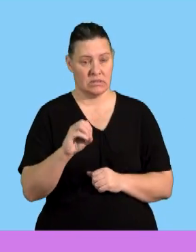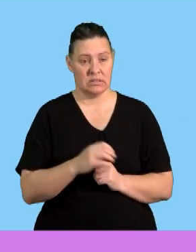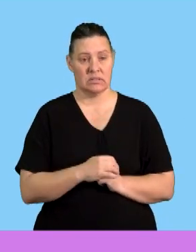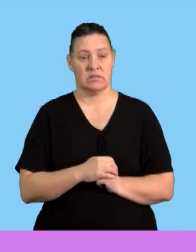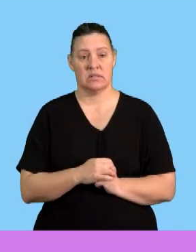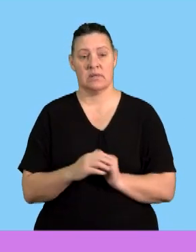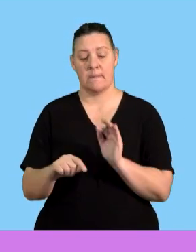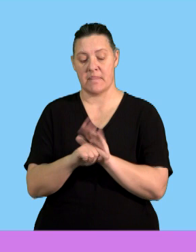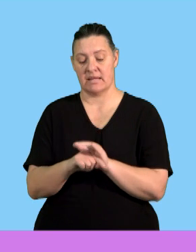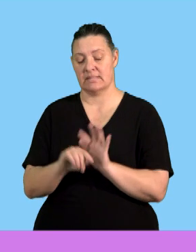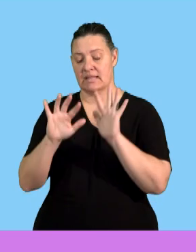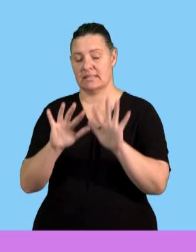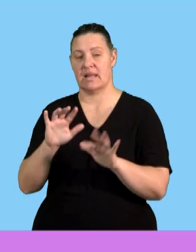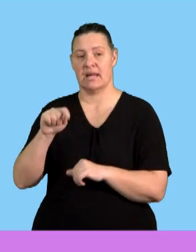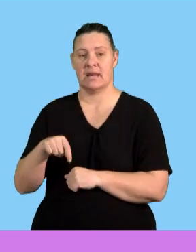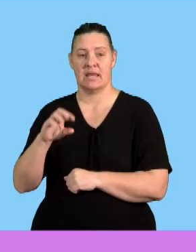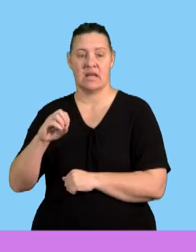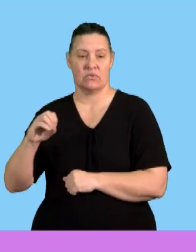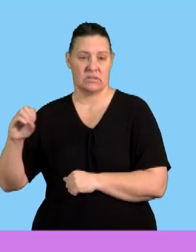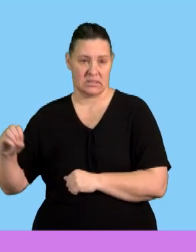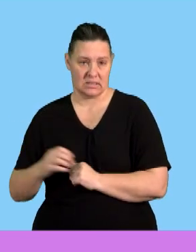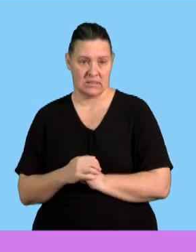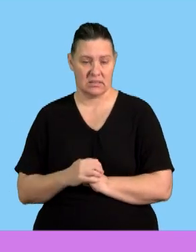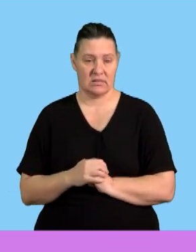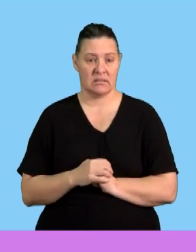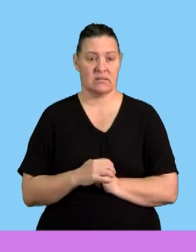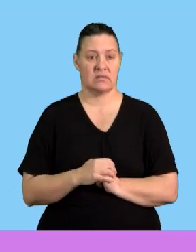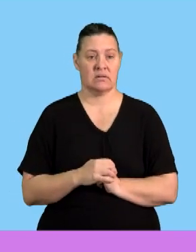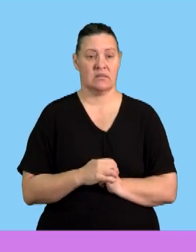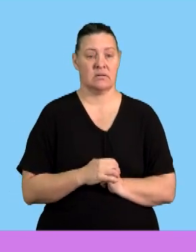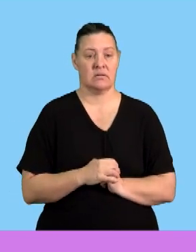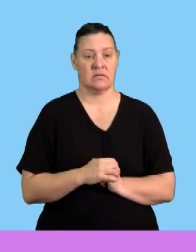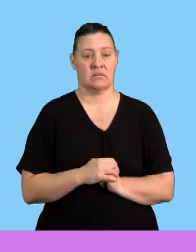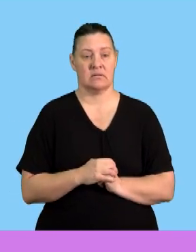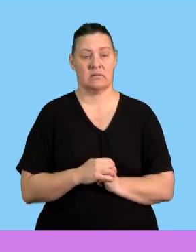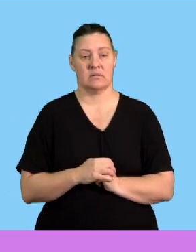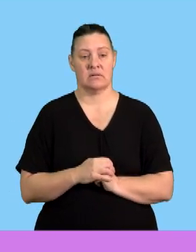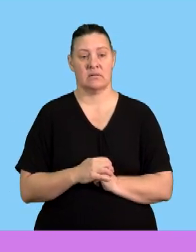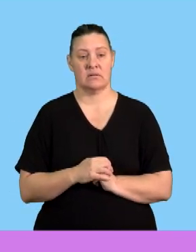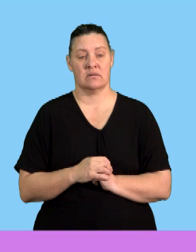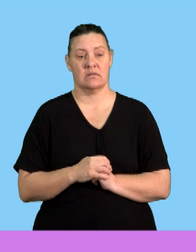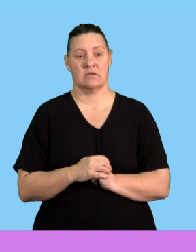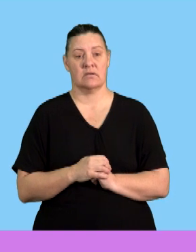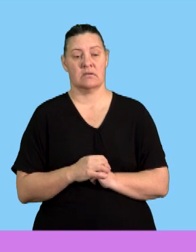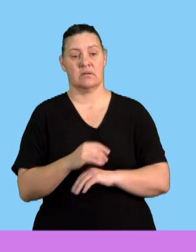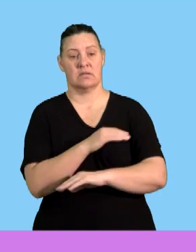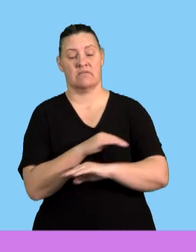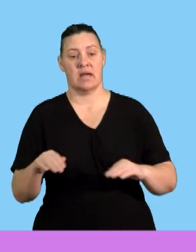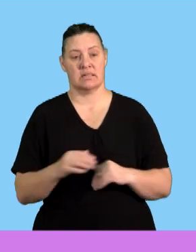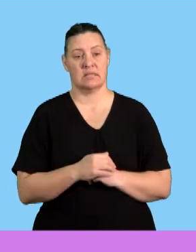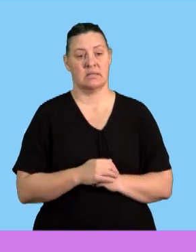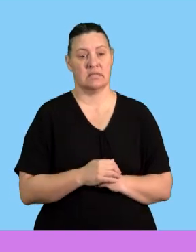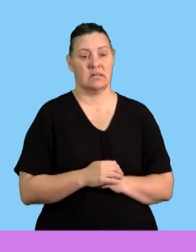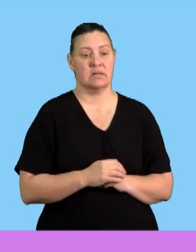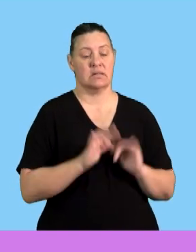10,200, minus the old is what he invested, 10,000,